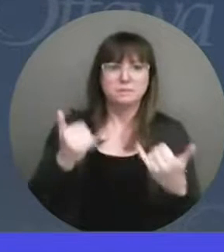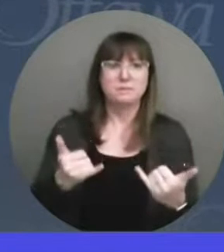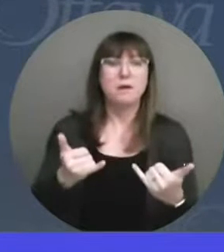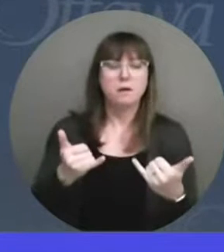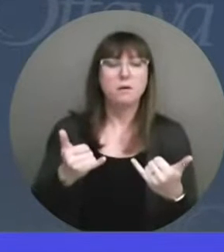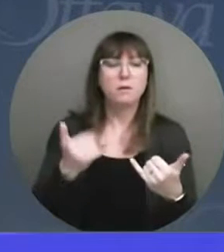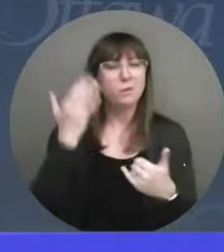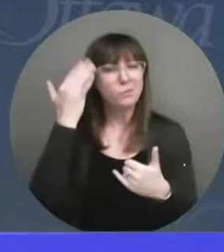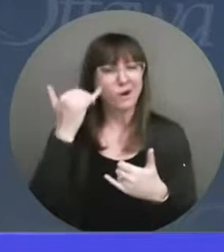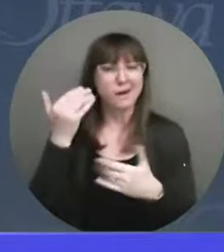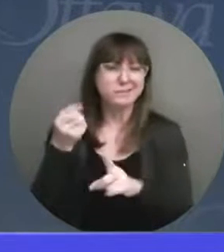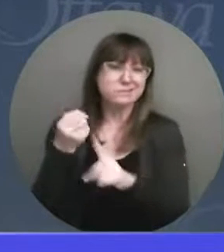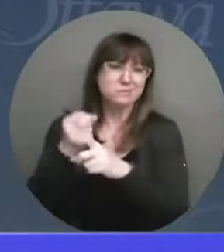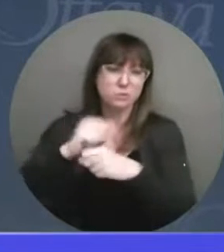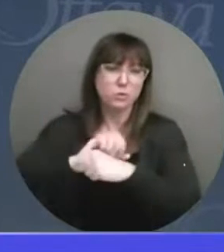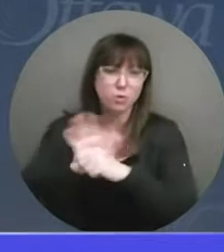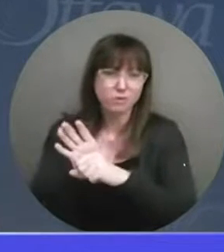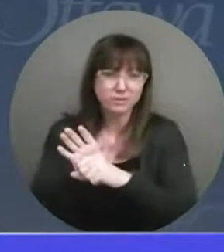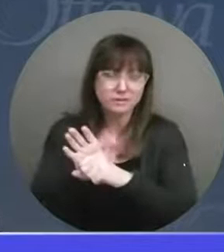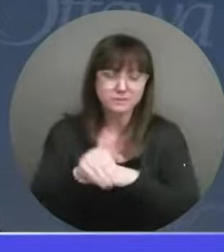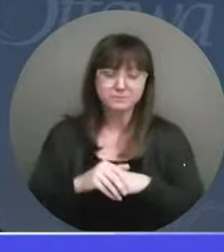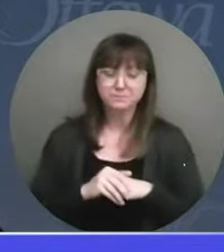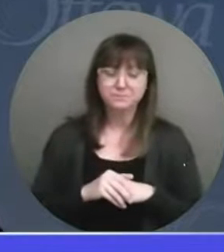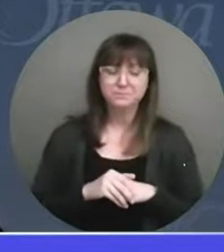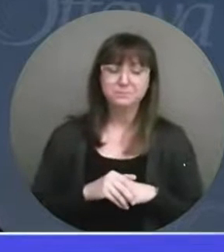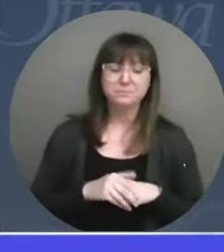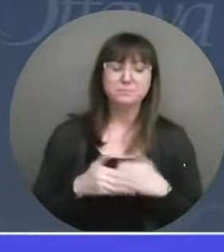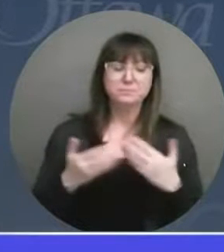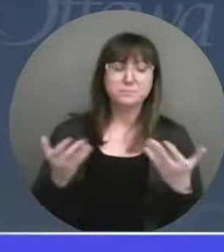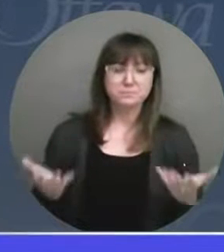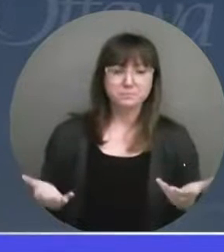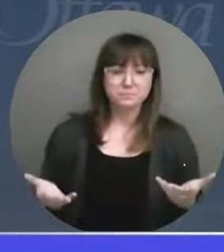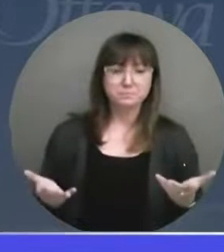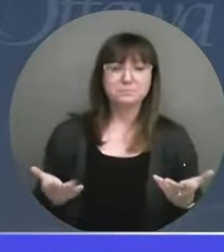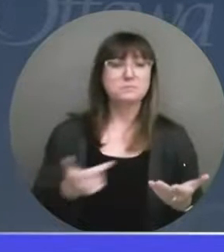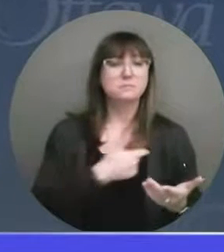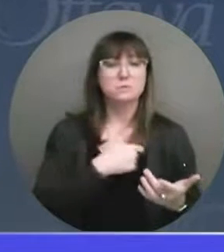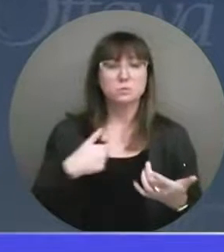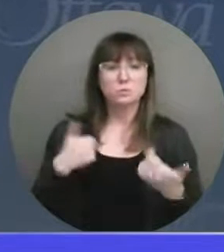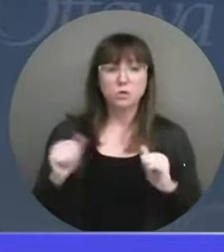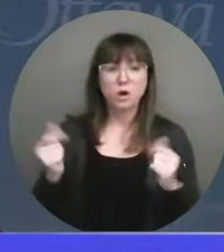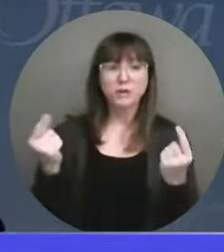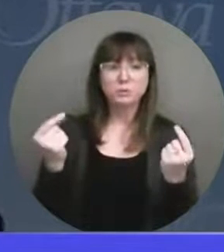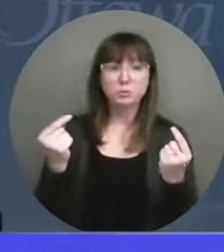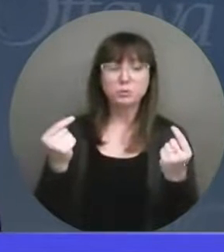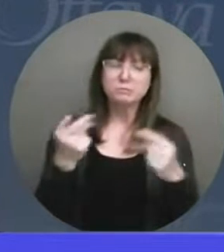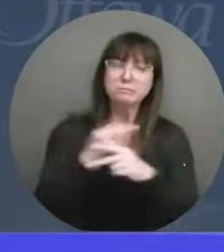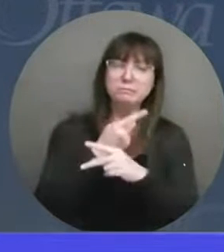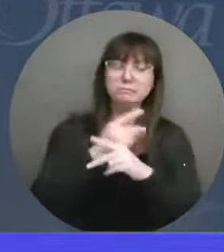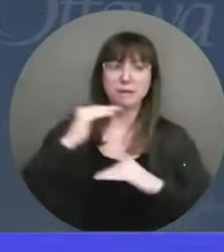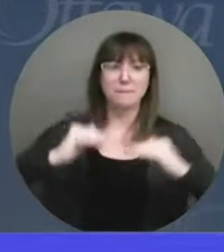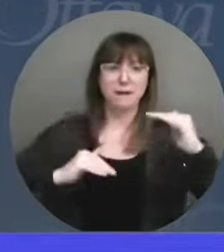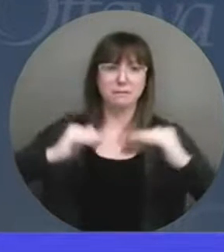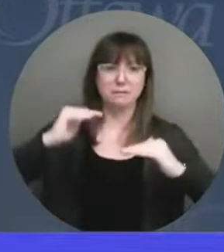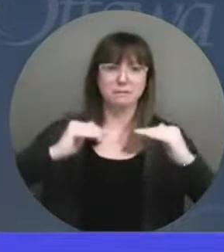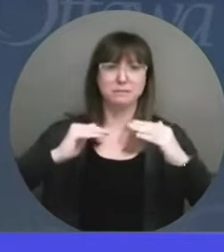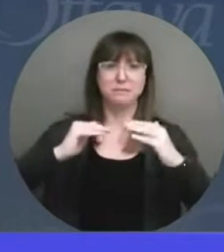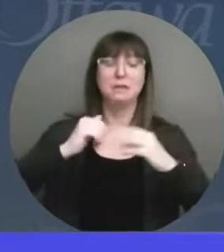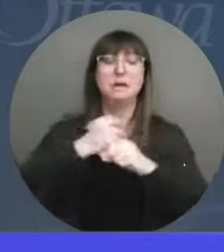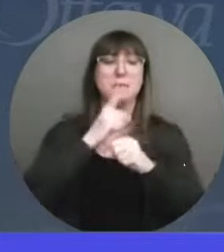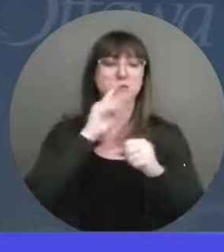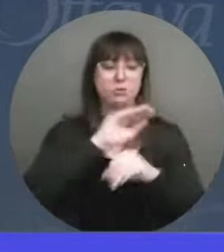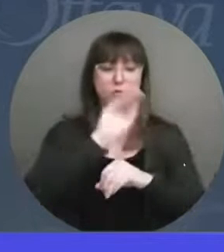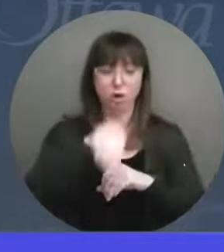of COVID-19. So what we've tried to do is find that balance between making sure Ottawa remains an